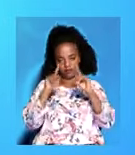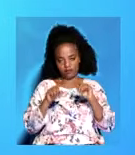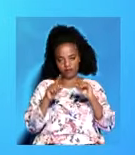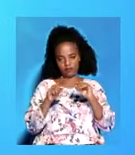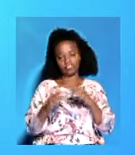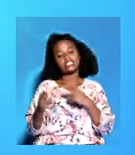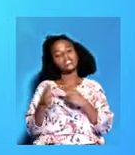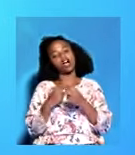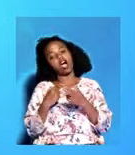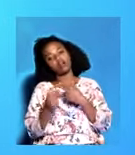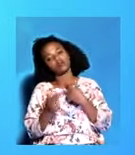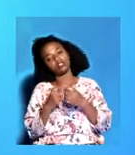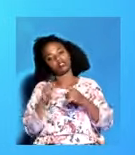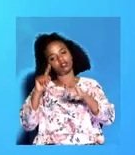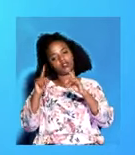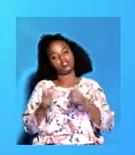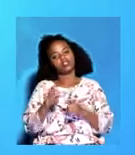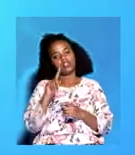times